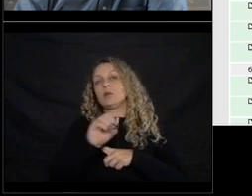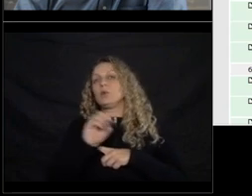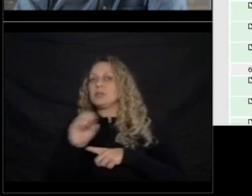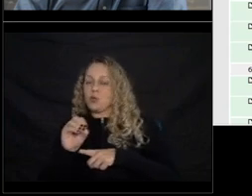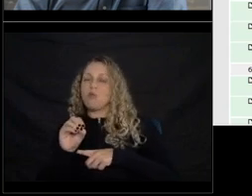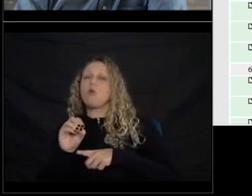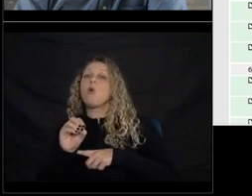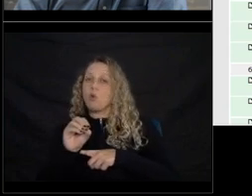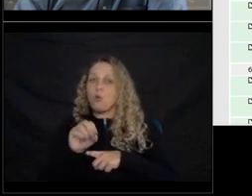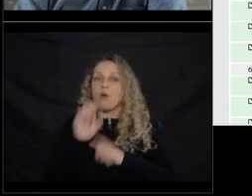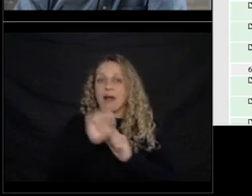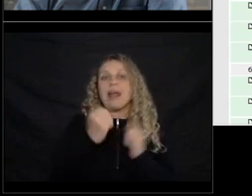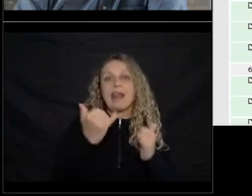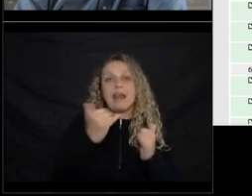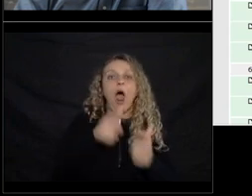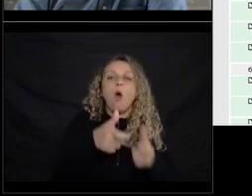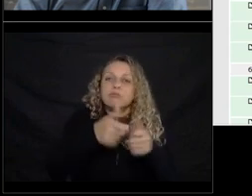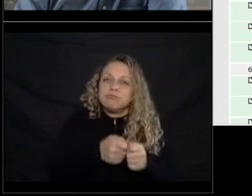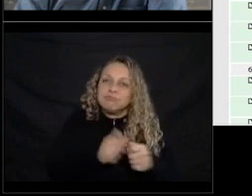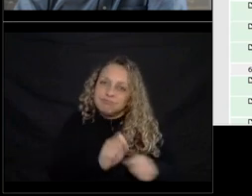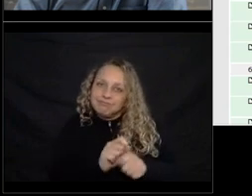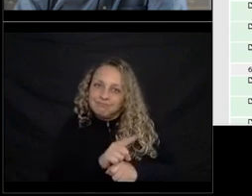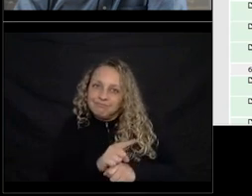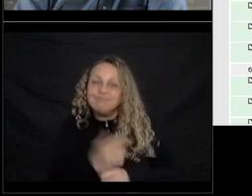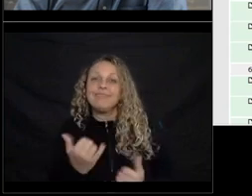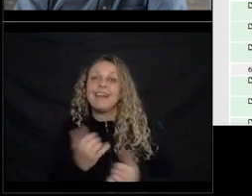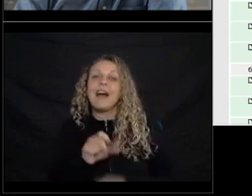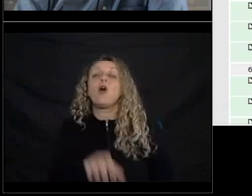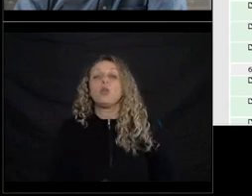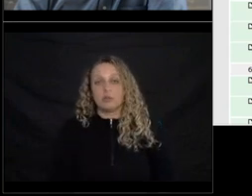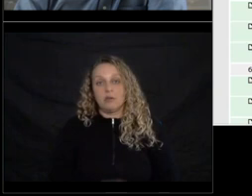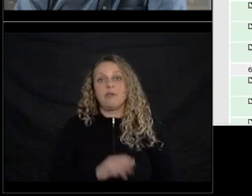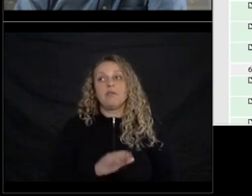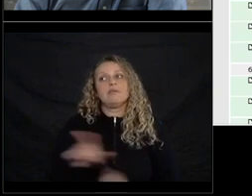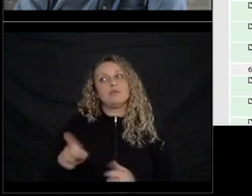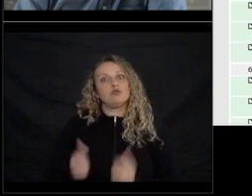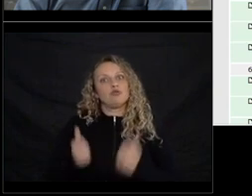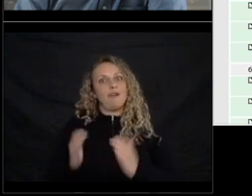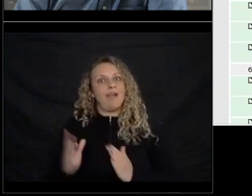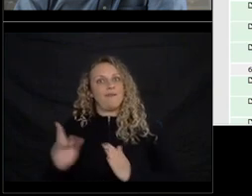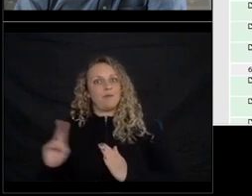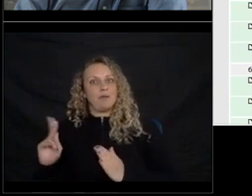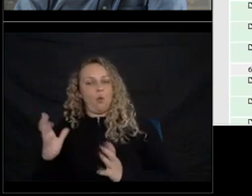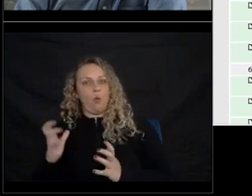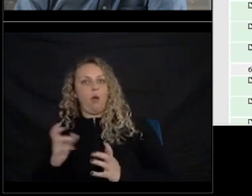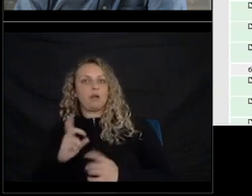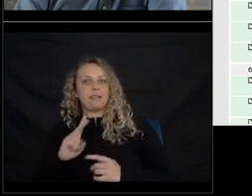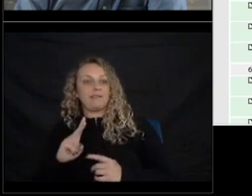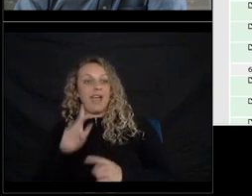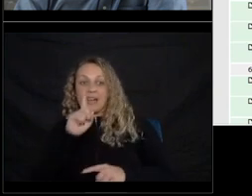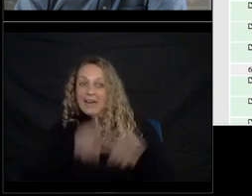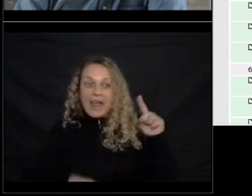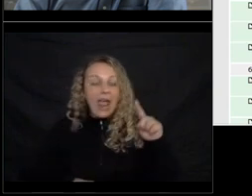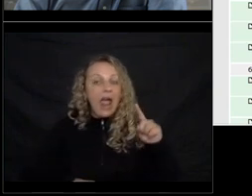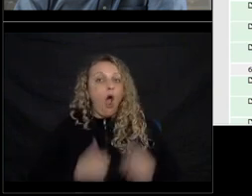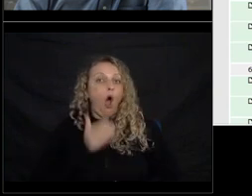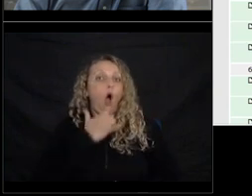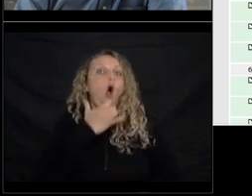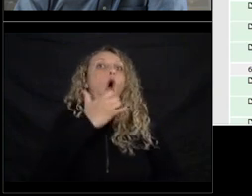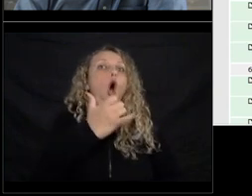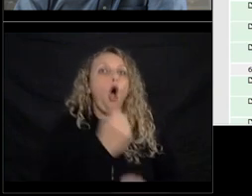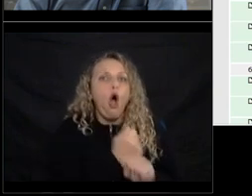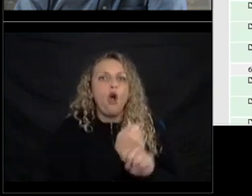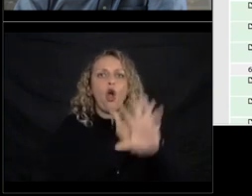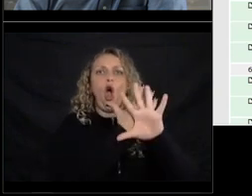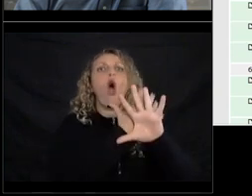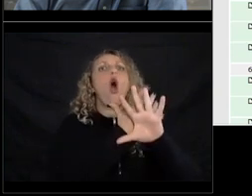561-265-2900 can now be texted by survivors of domestic violence who might not be able to make a physical phone call due